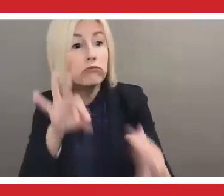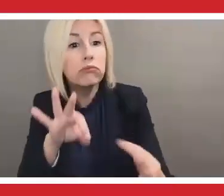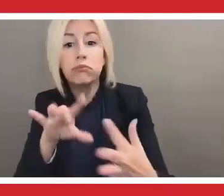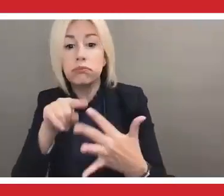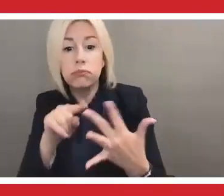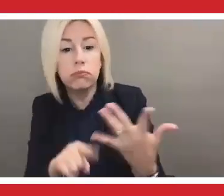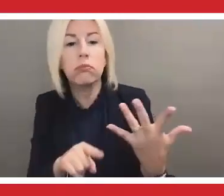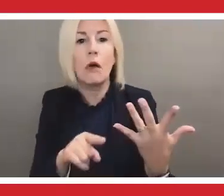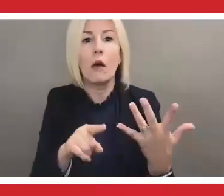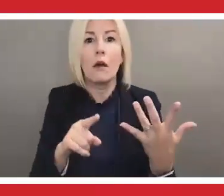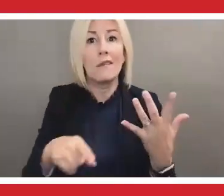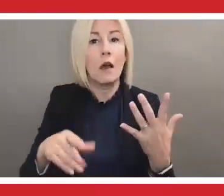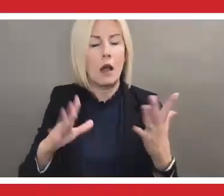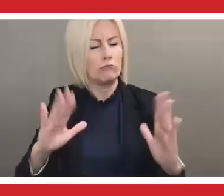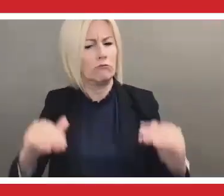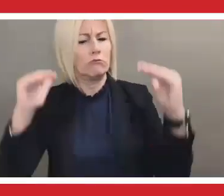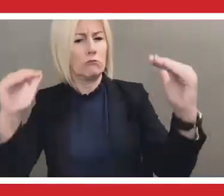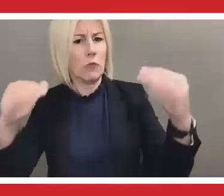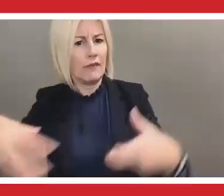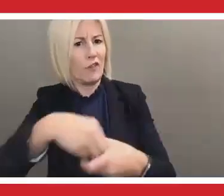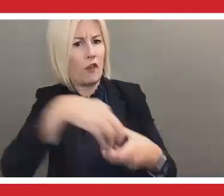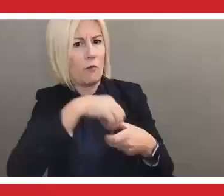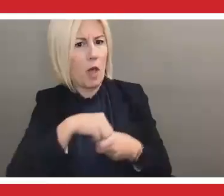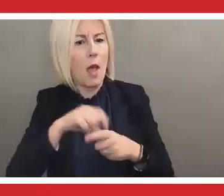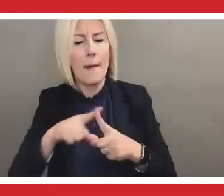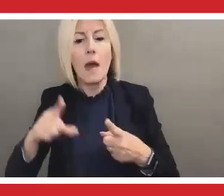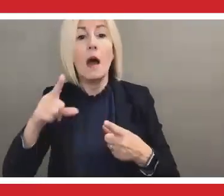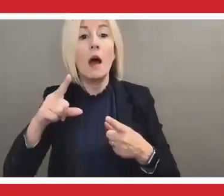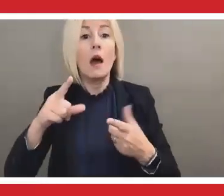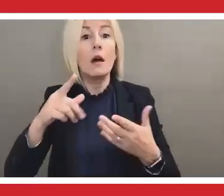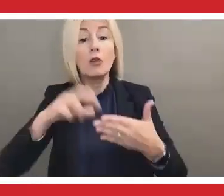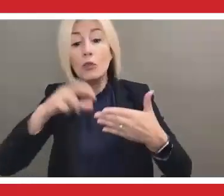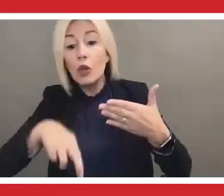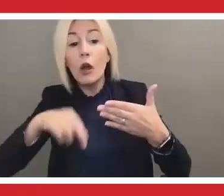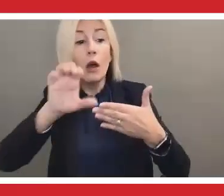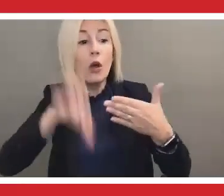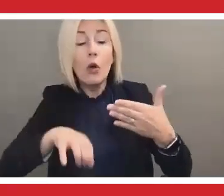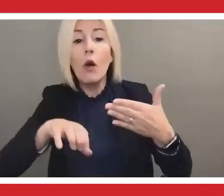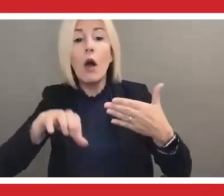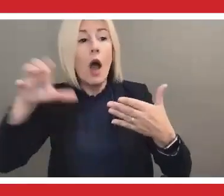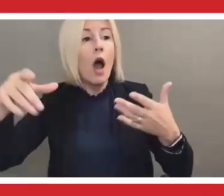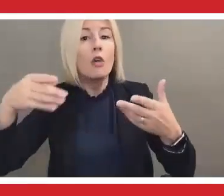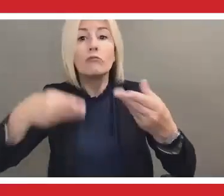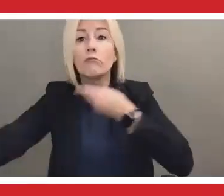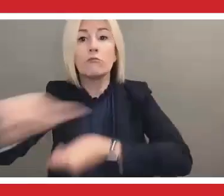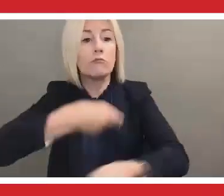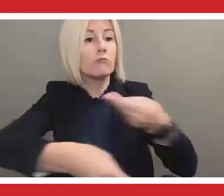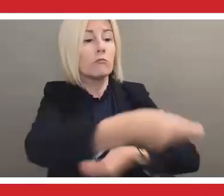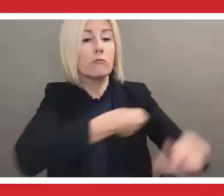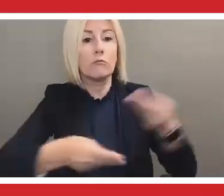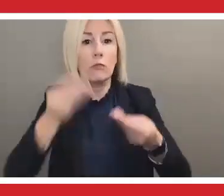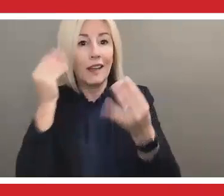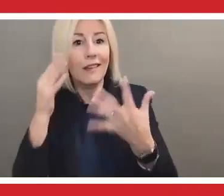and stakeholder engagements, but also exchange IGF outputs with other relevant fora and facilitate the input